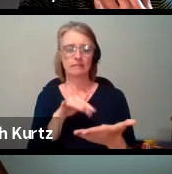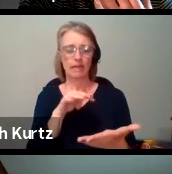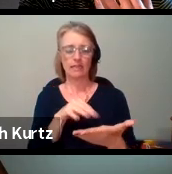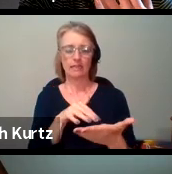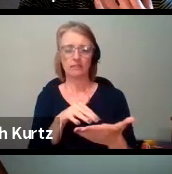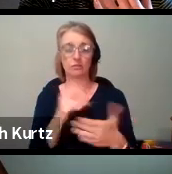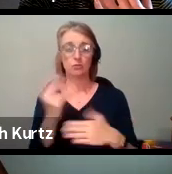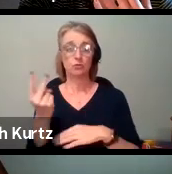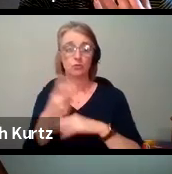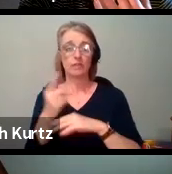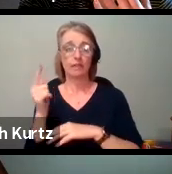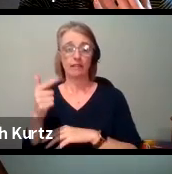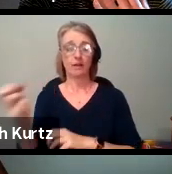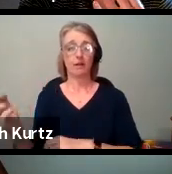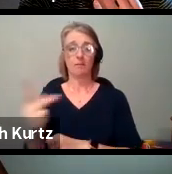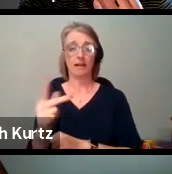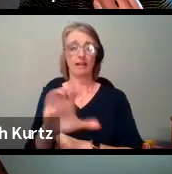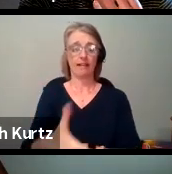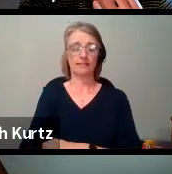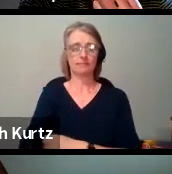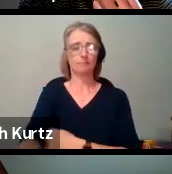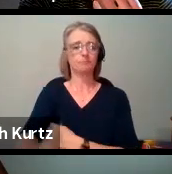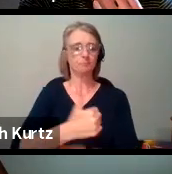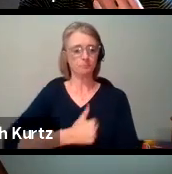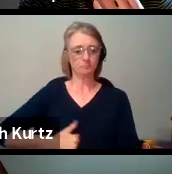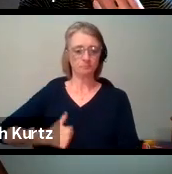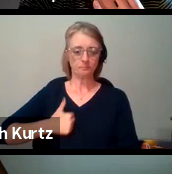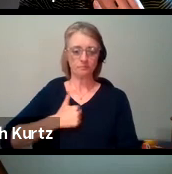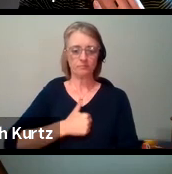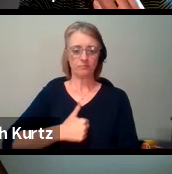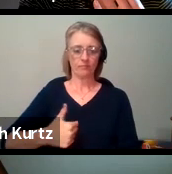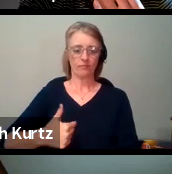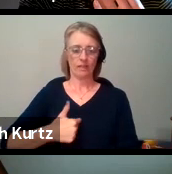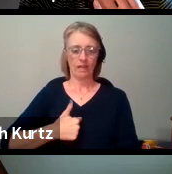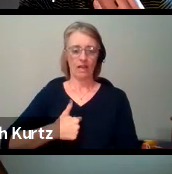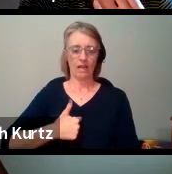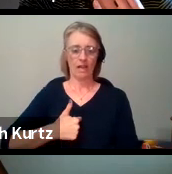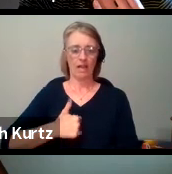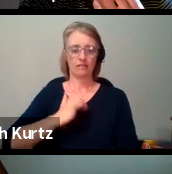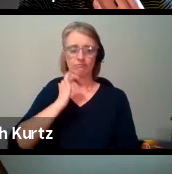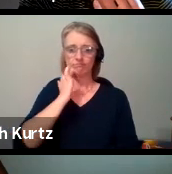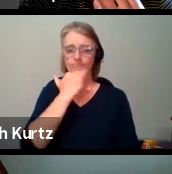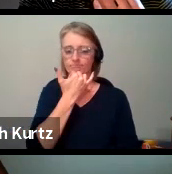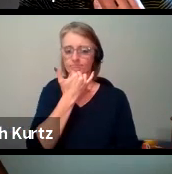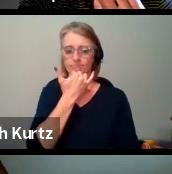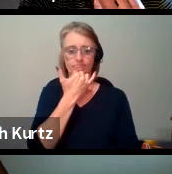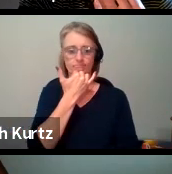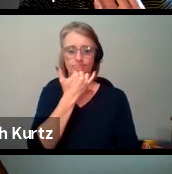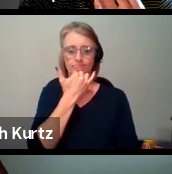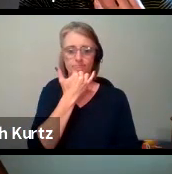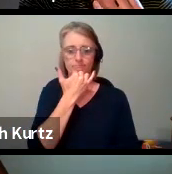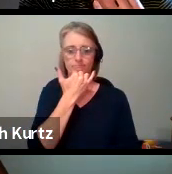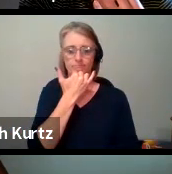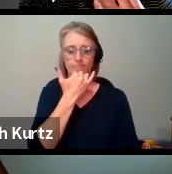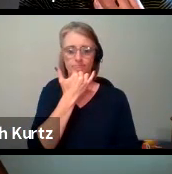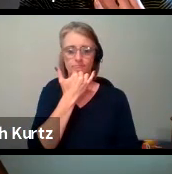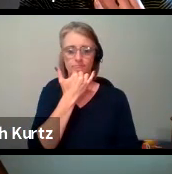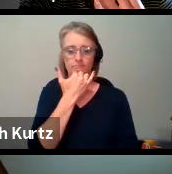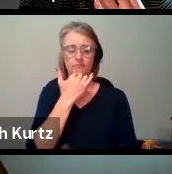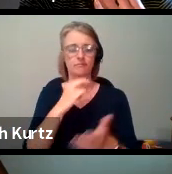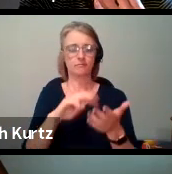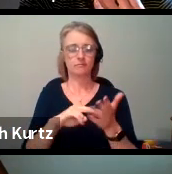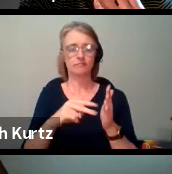Eventually, 2 days later, she came back to class and said, I'm sorry, I misplaced it. No, I intended to